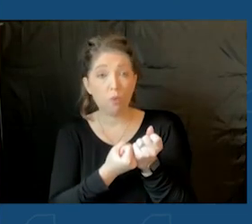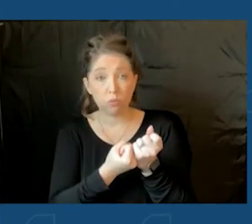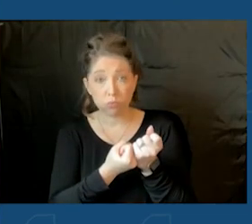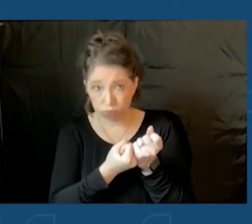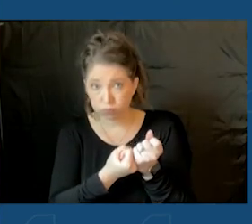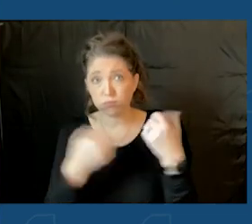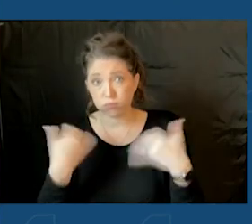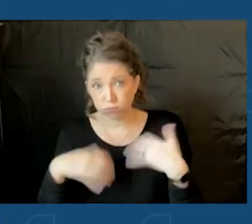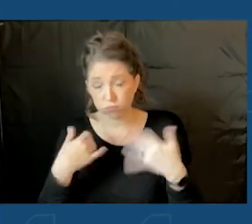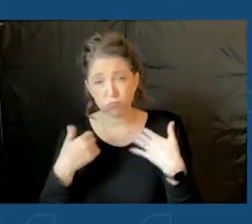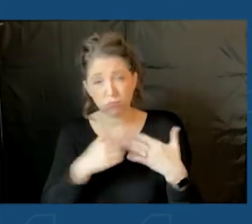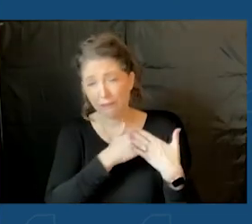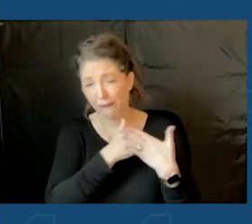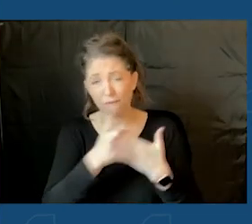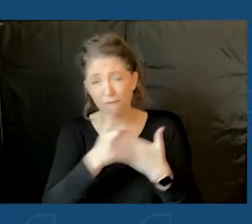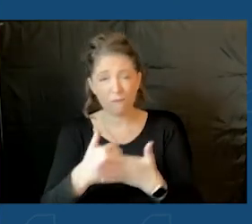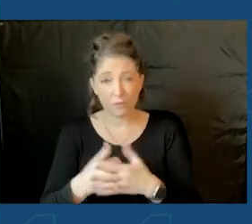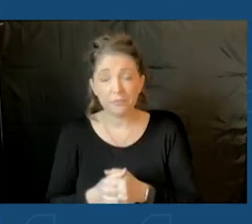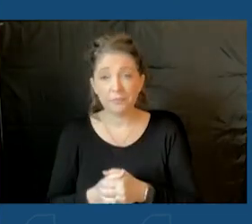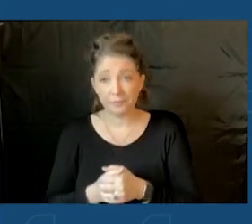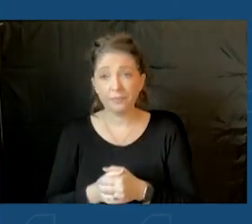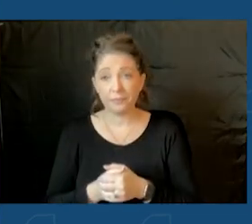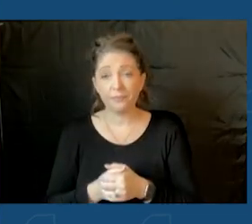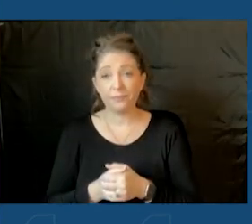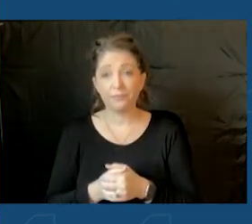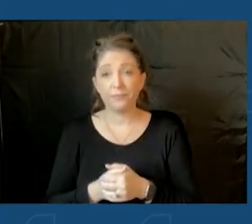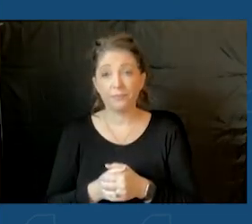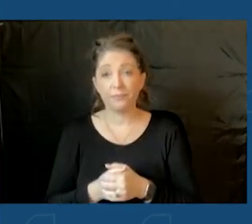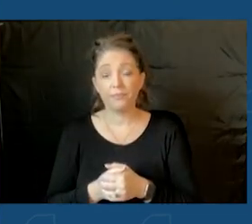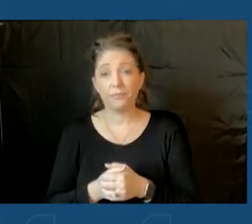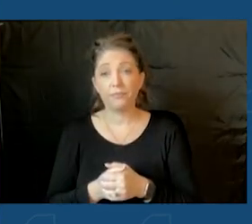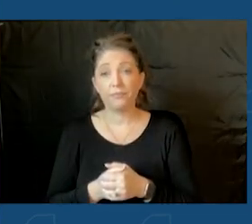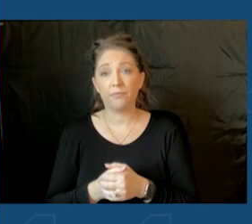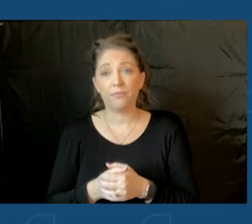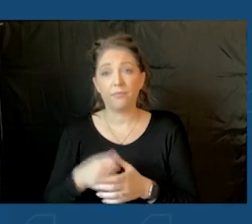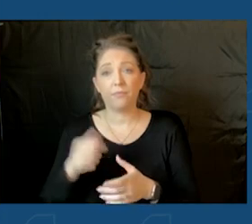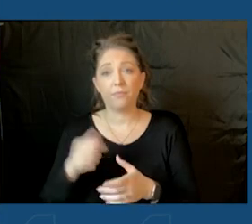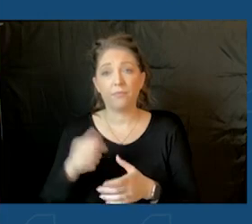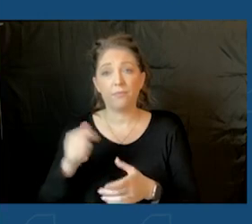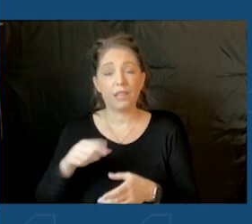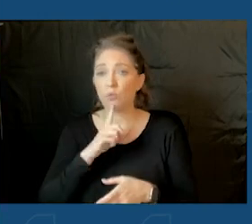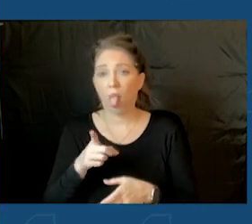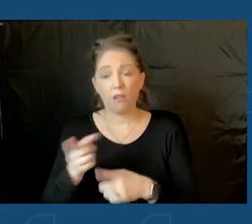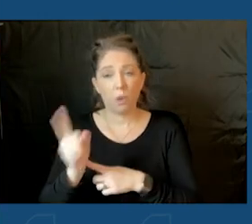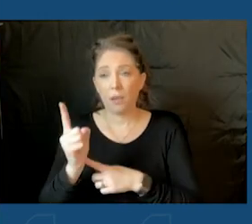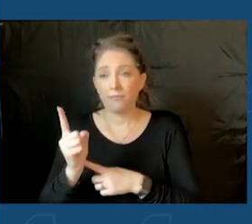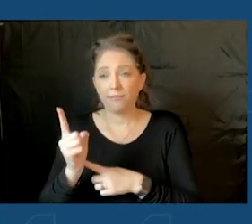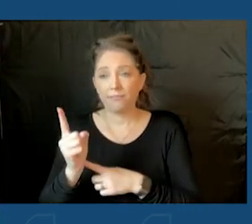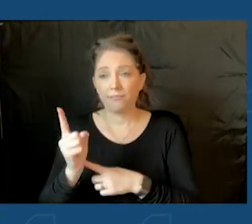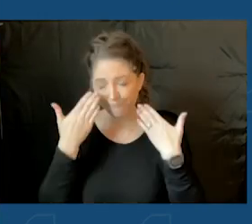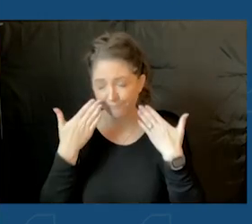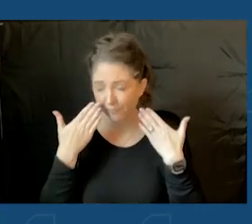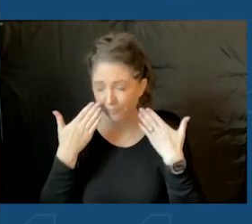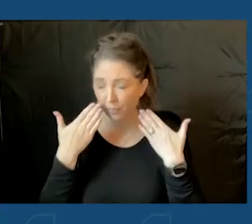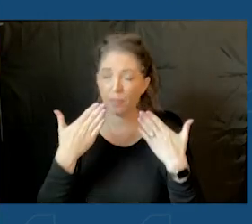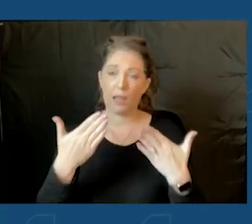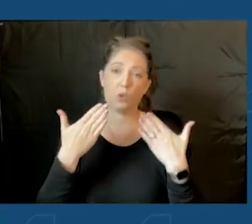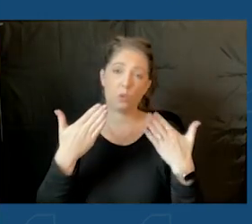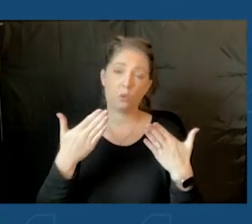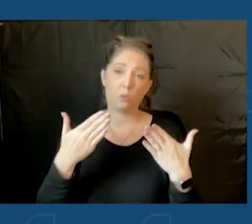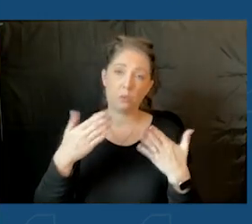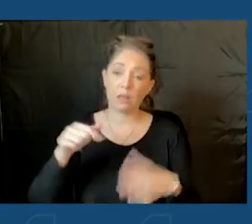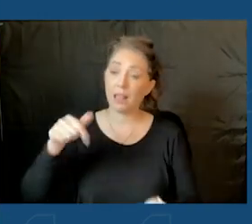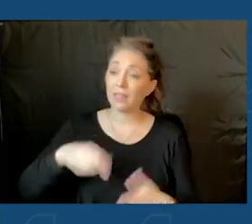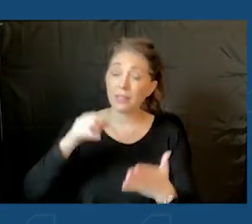what we are. But I would like to, this is really a moment to say thank you, because this project was a very,